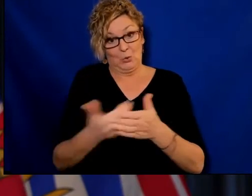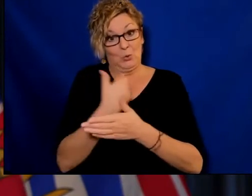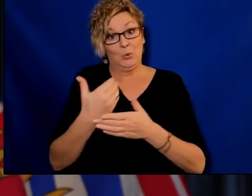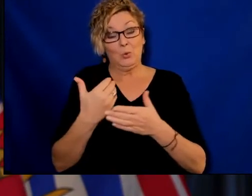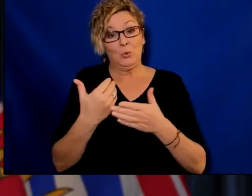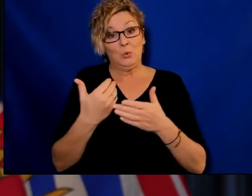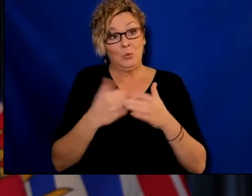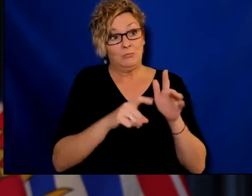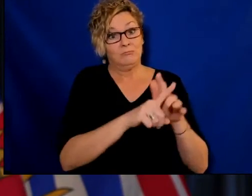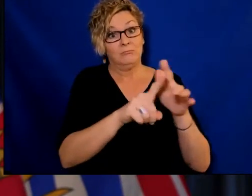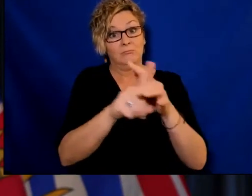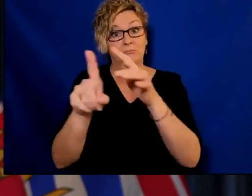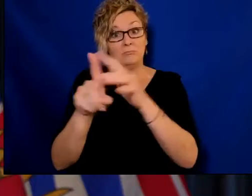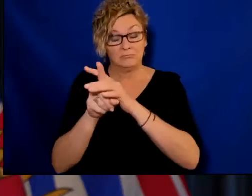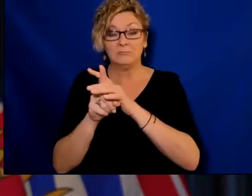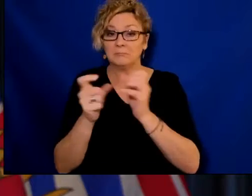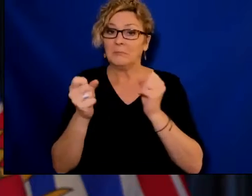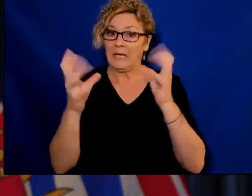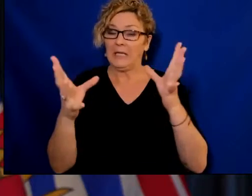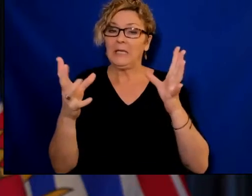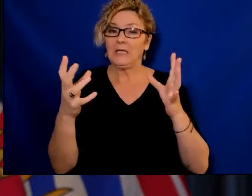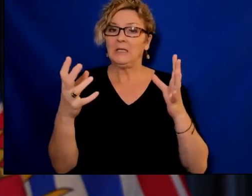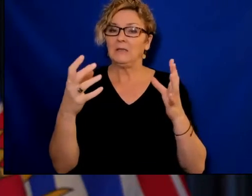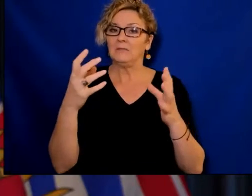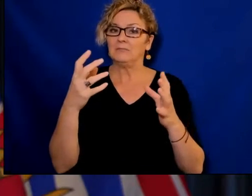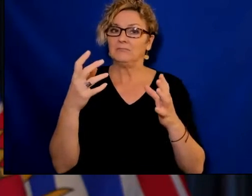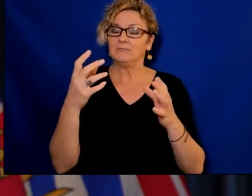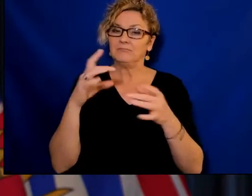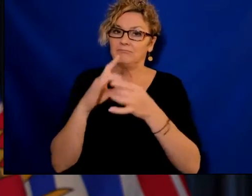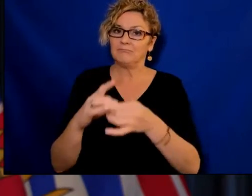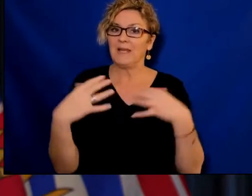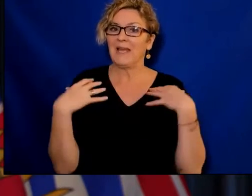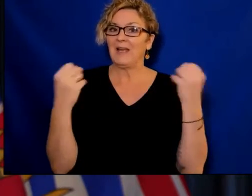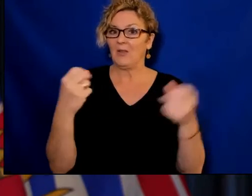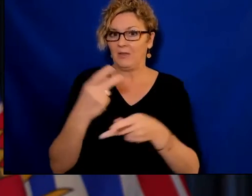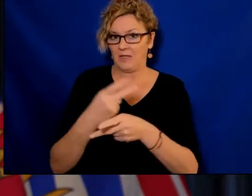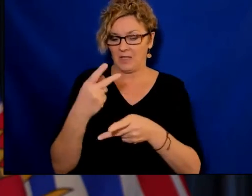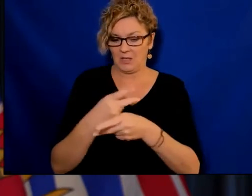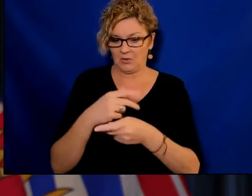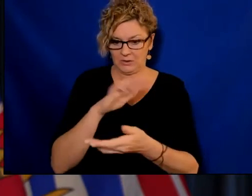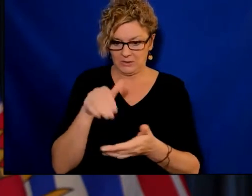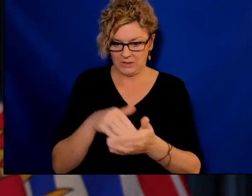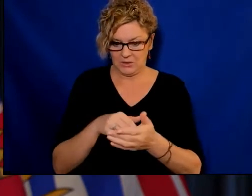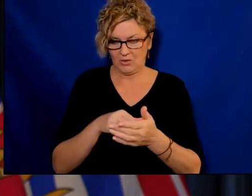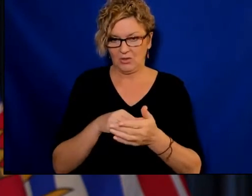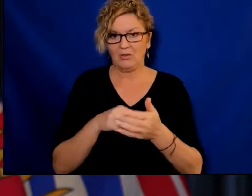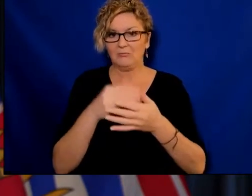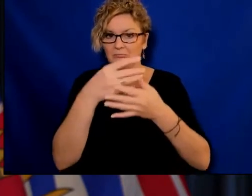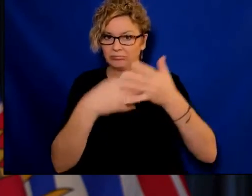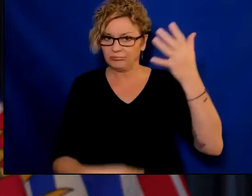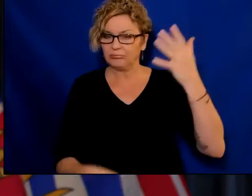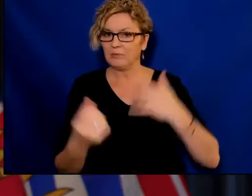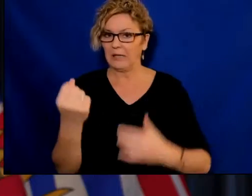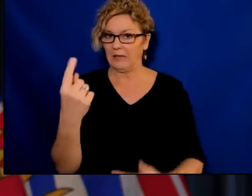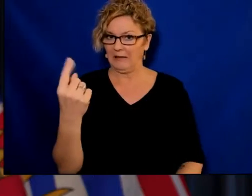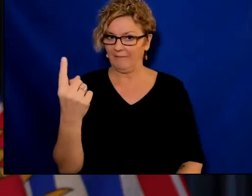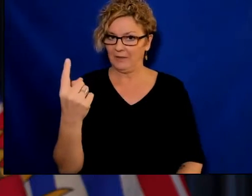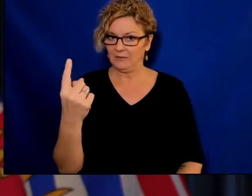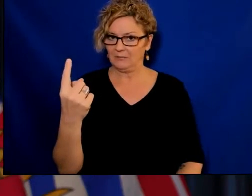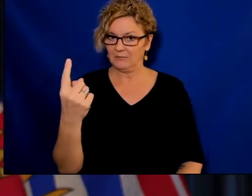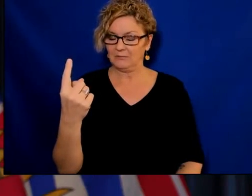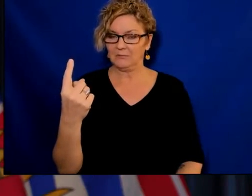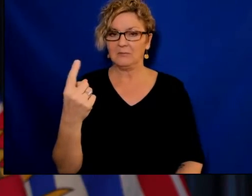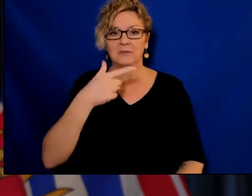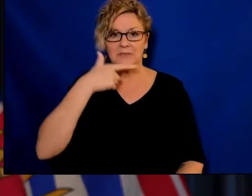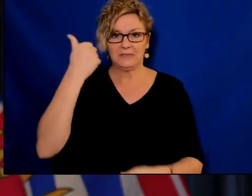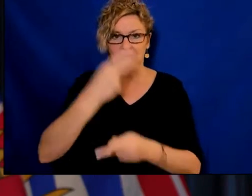Vancouver Coastal and in Interior Health. They are at the Al Hogg Pavilion, the Jackman Manor, the George Derby Center, the Kiwanis